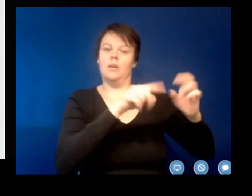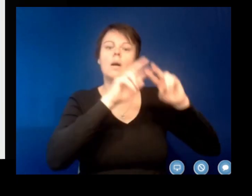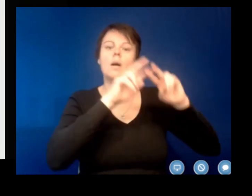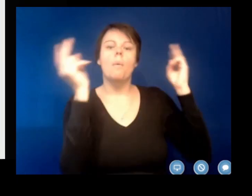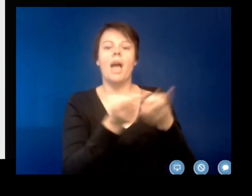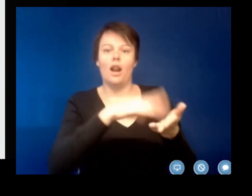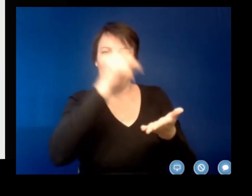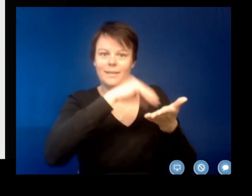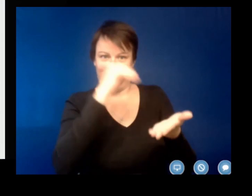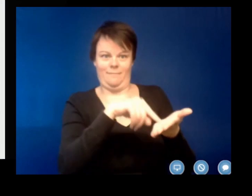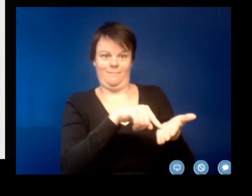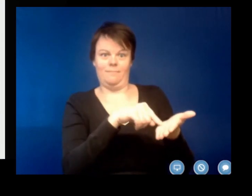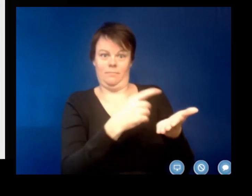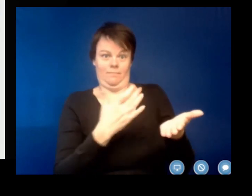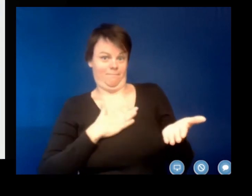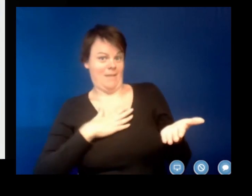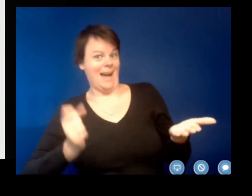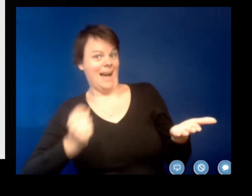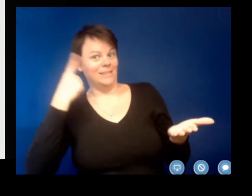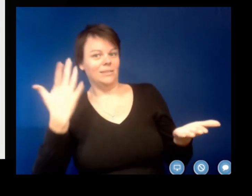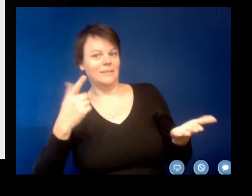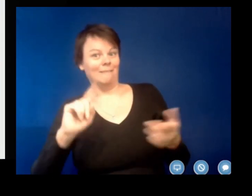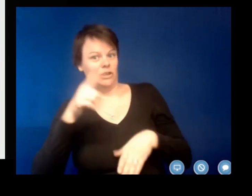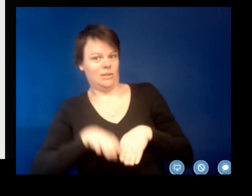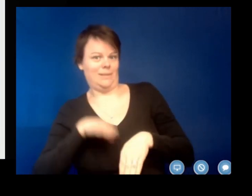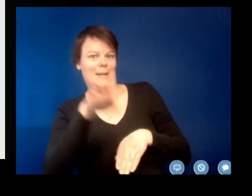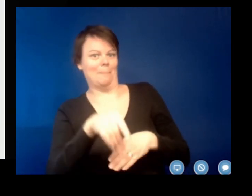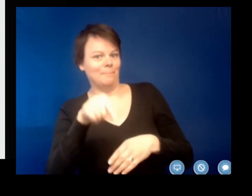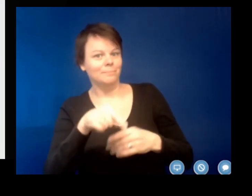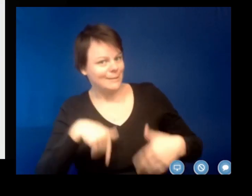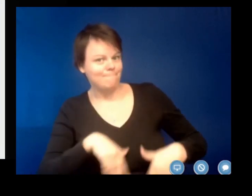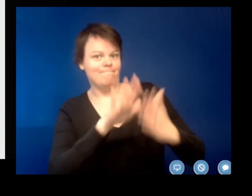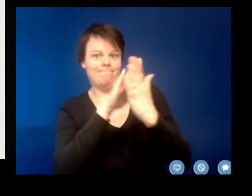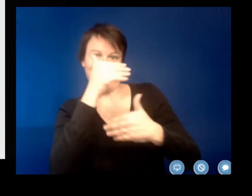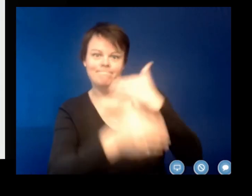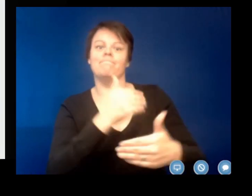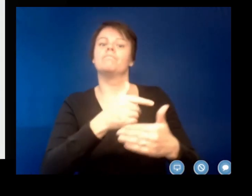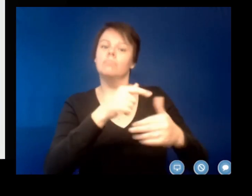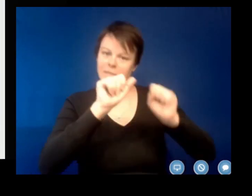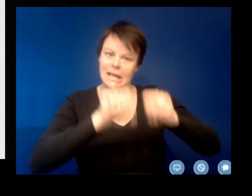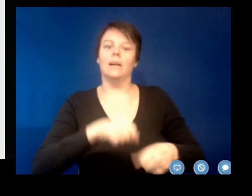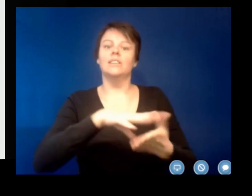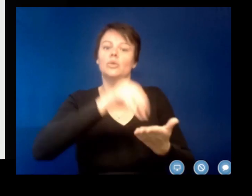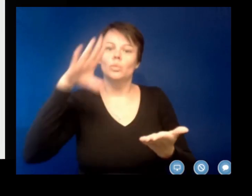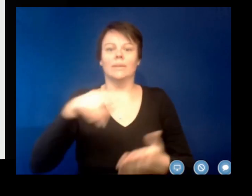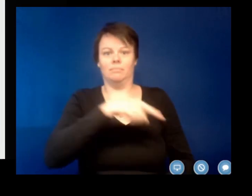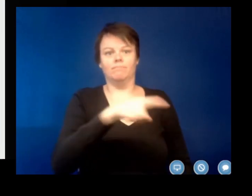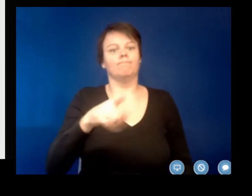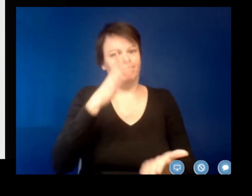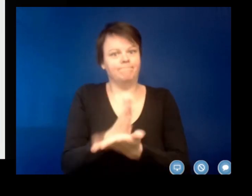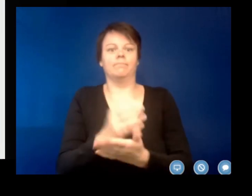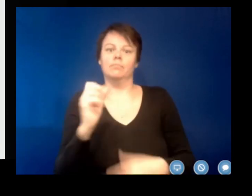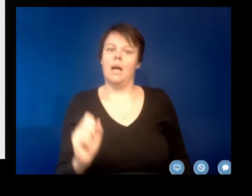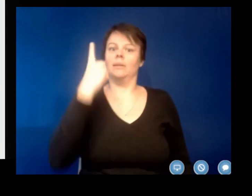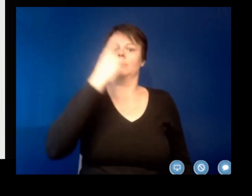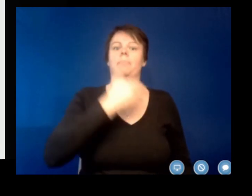is the first step then to enhance the practice and to enable students really to understand better what